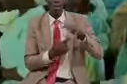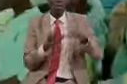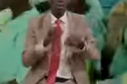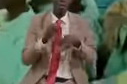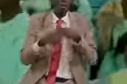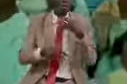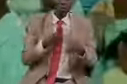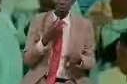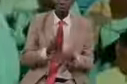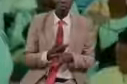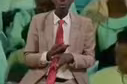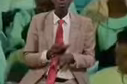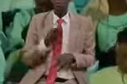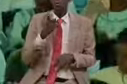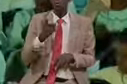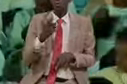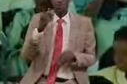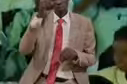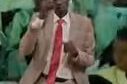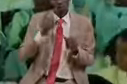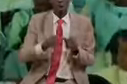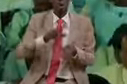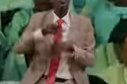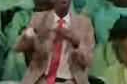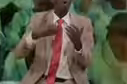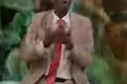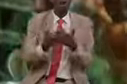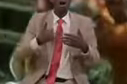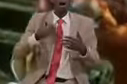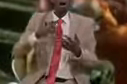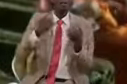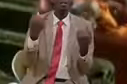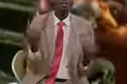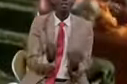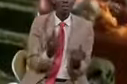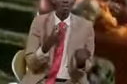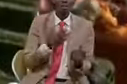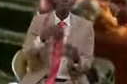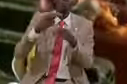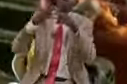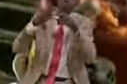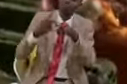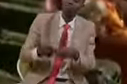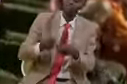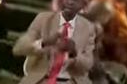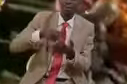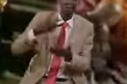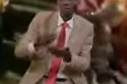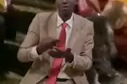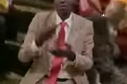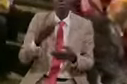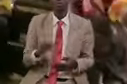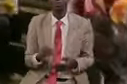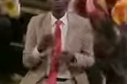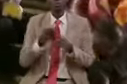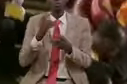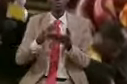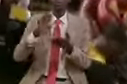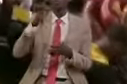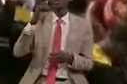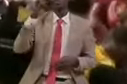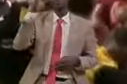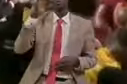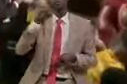sinned and come short of the glory of God. You cannot touch heaven by anything you have done.